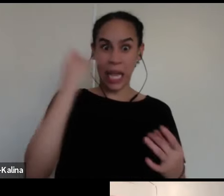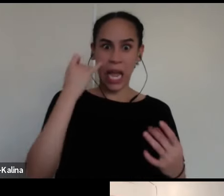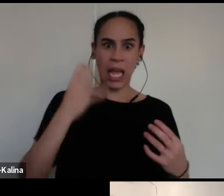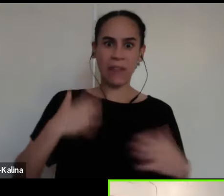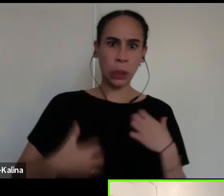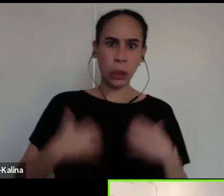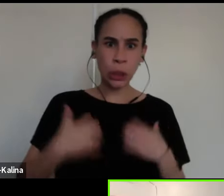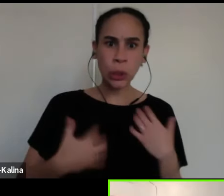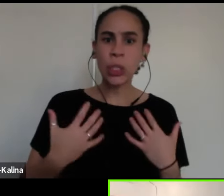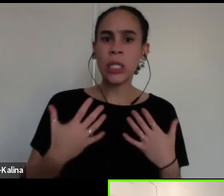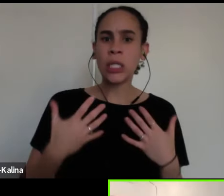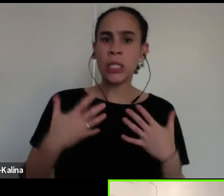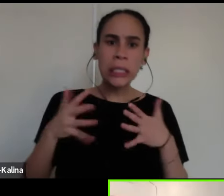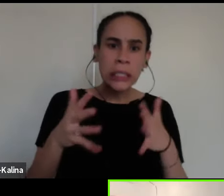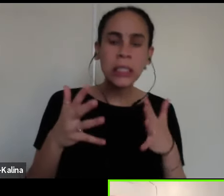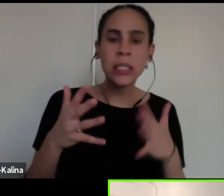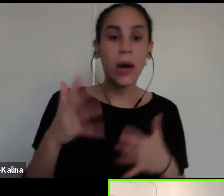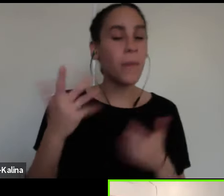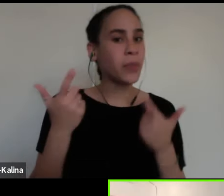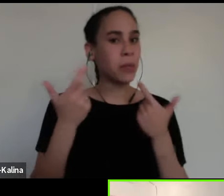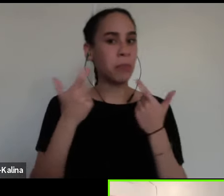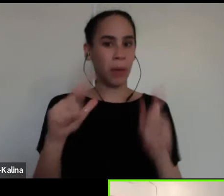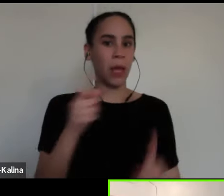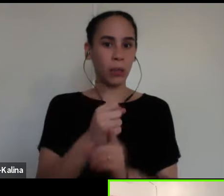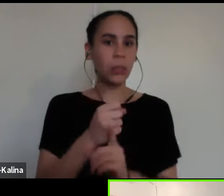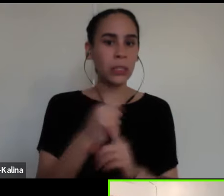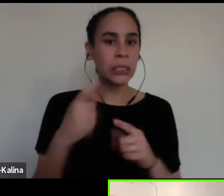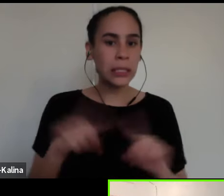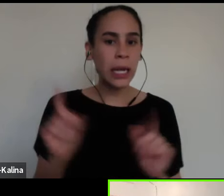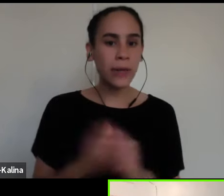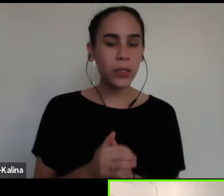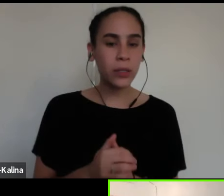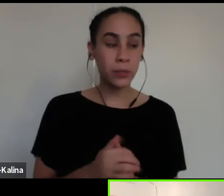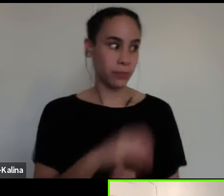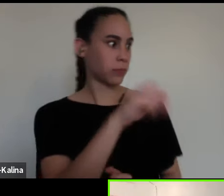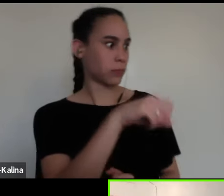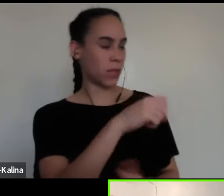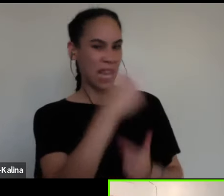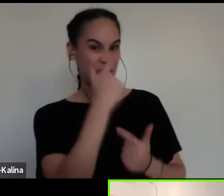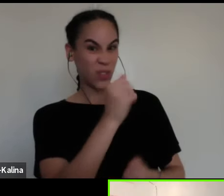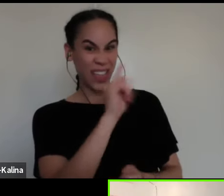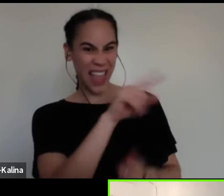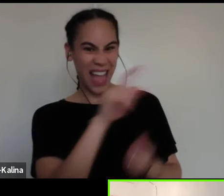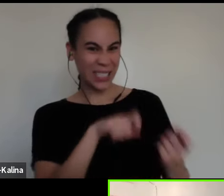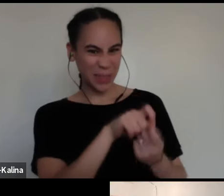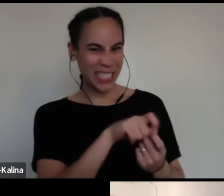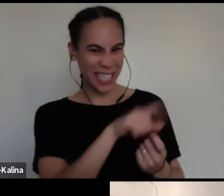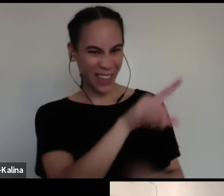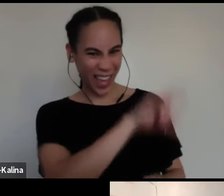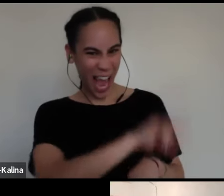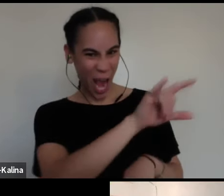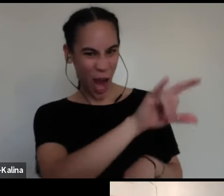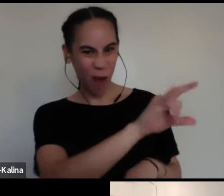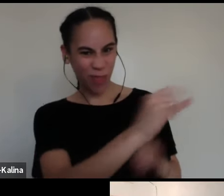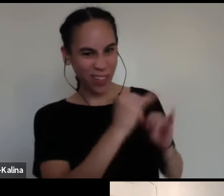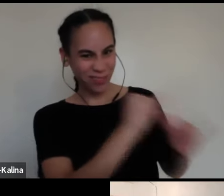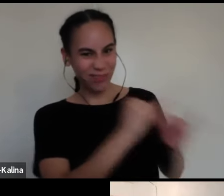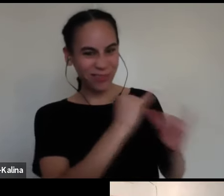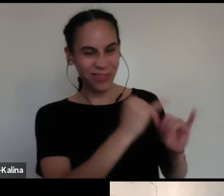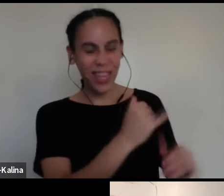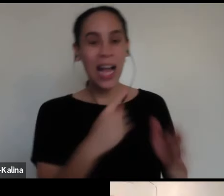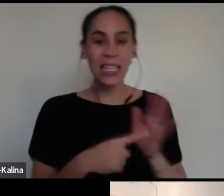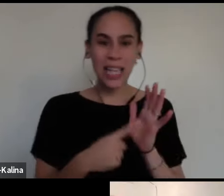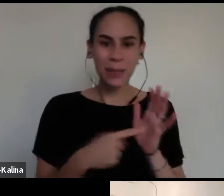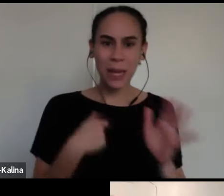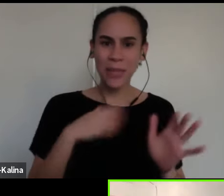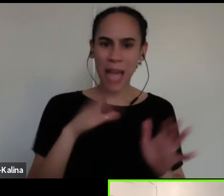big difference. Yeah, a big difference. Yeah. Interesting that specific thing resonates with you. Sometimes I describe that to